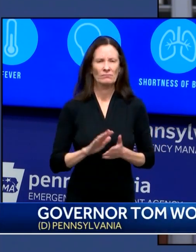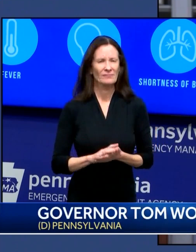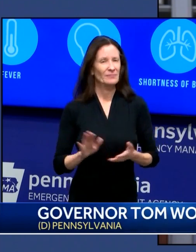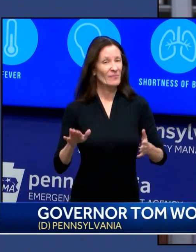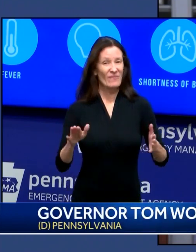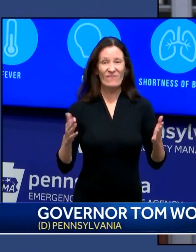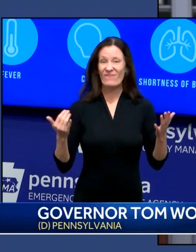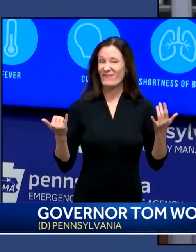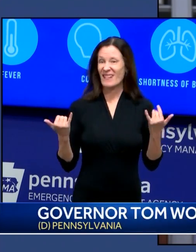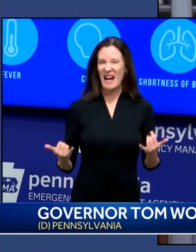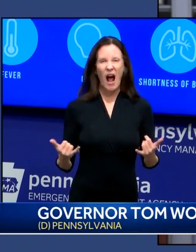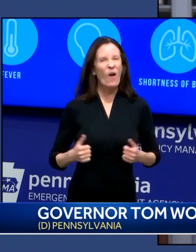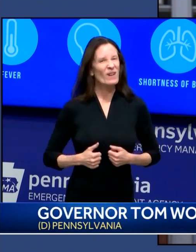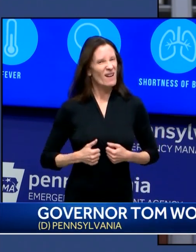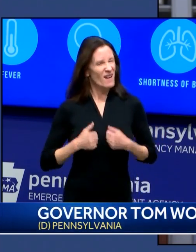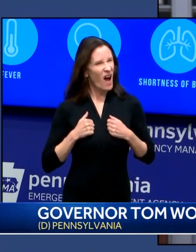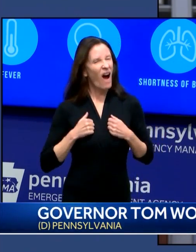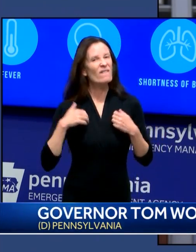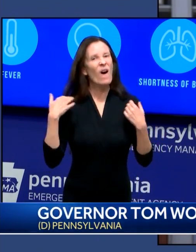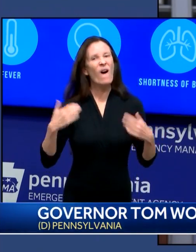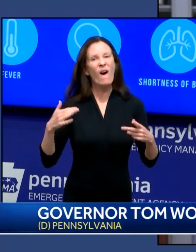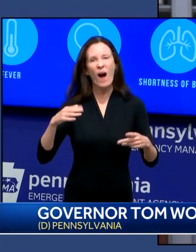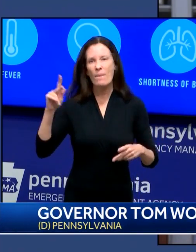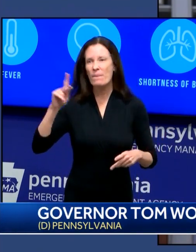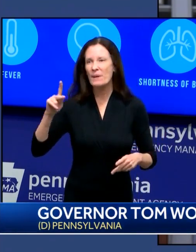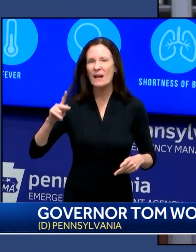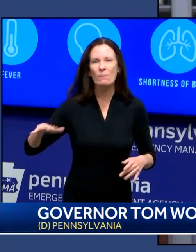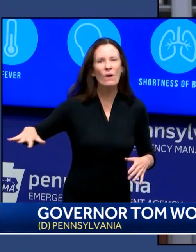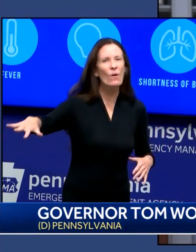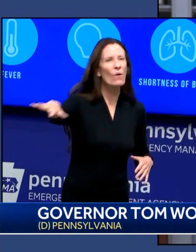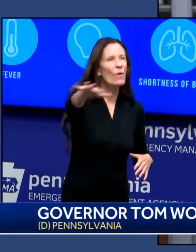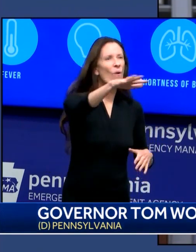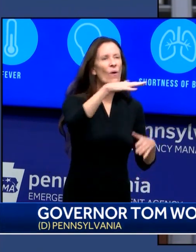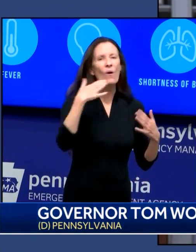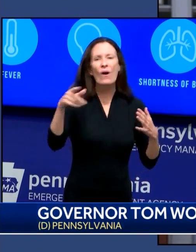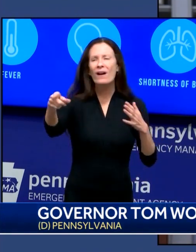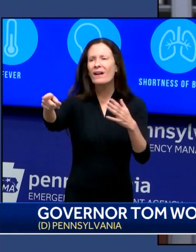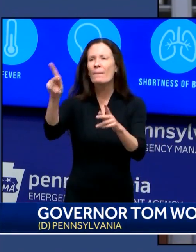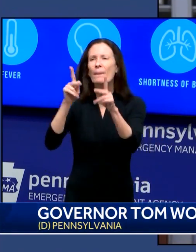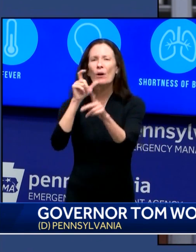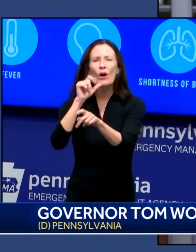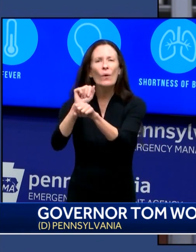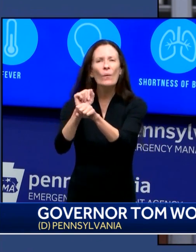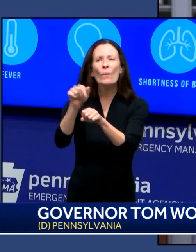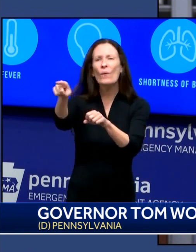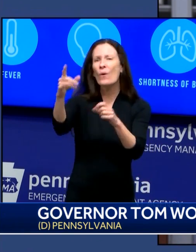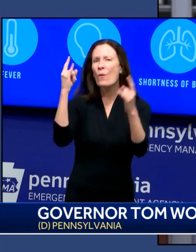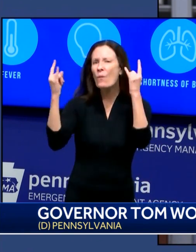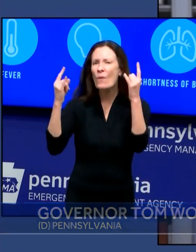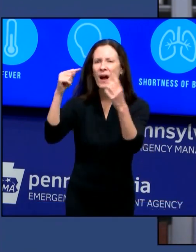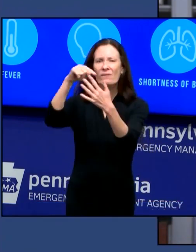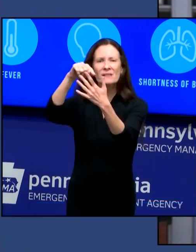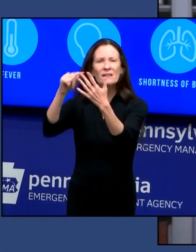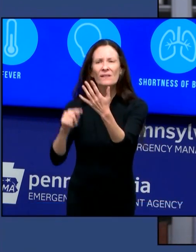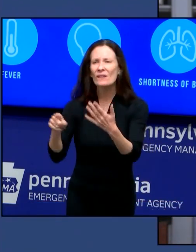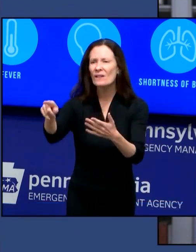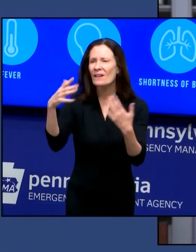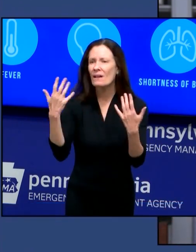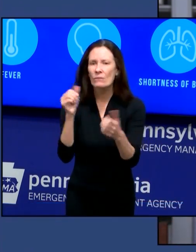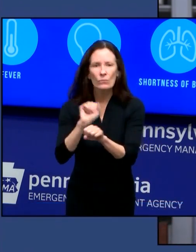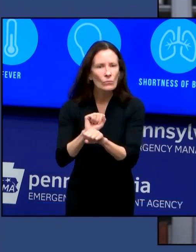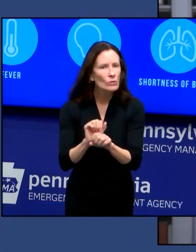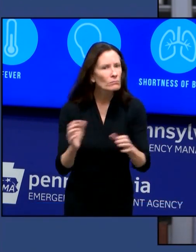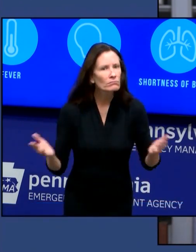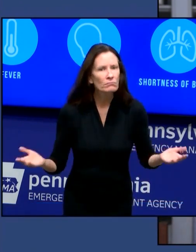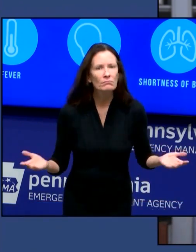get worse before they get better. But what I promise, what I will promise, is that the Commonwealth of Pennsylvania will do everything in its power